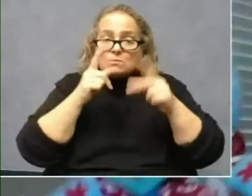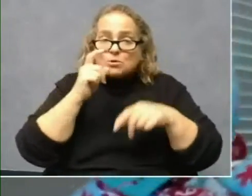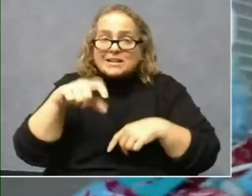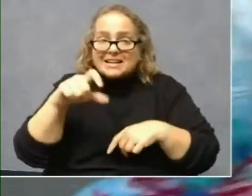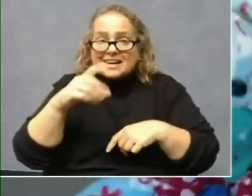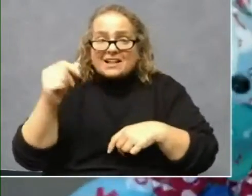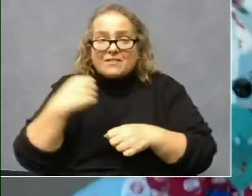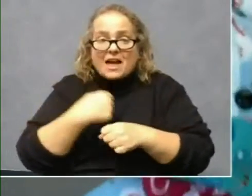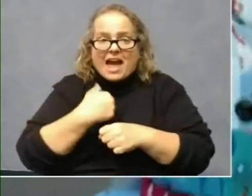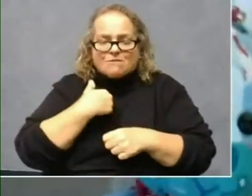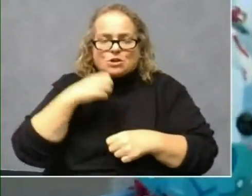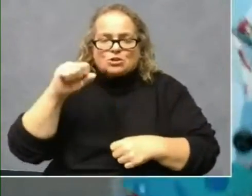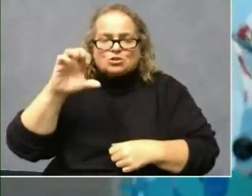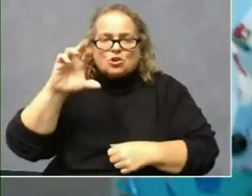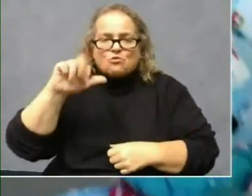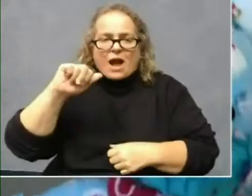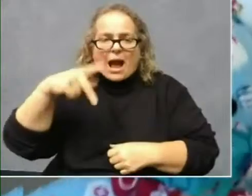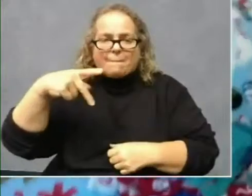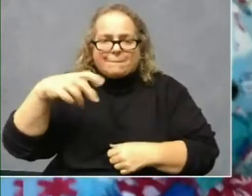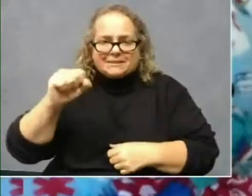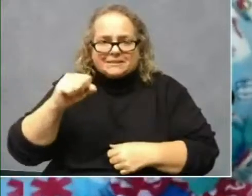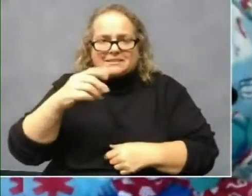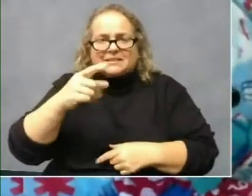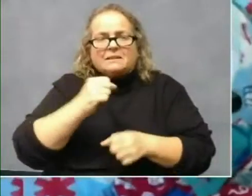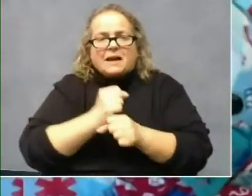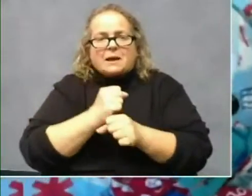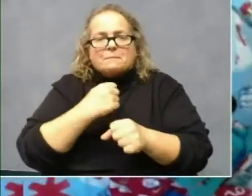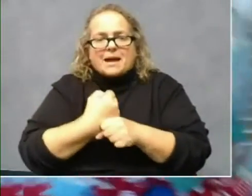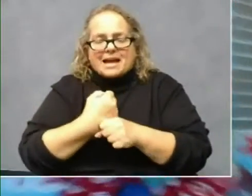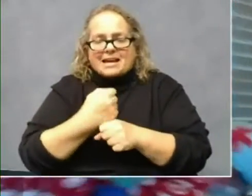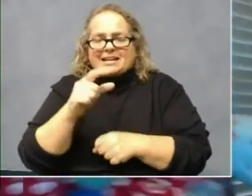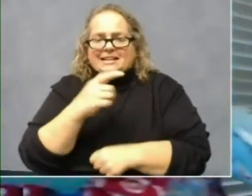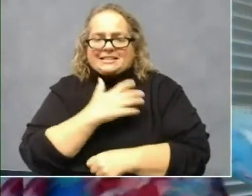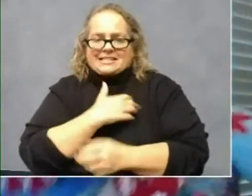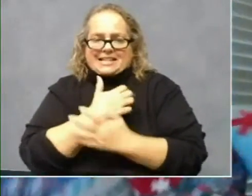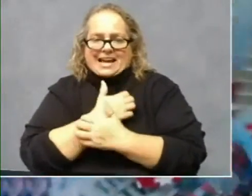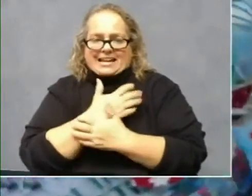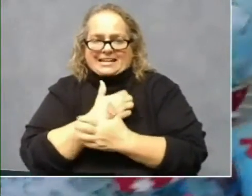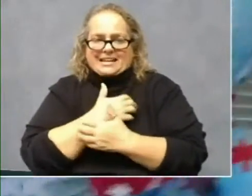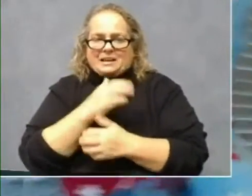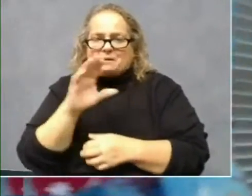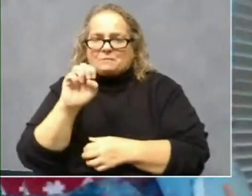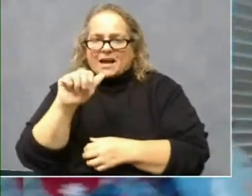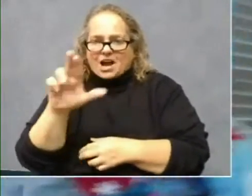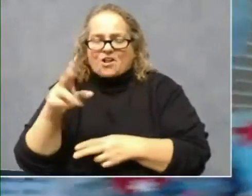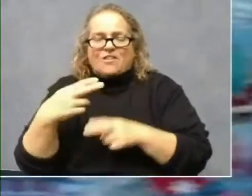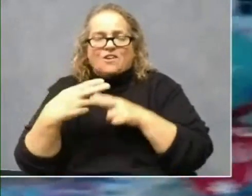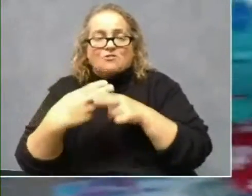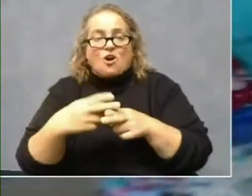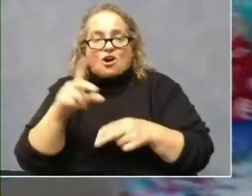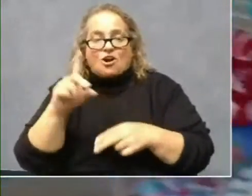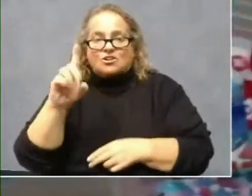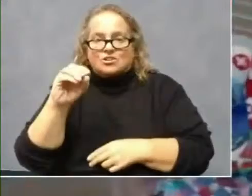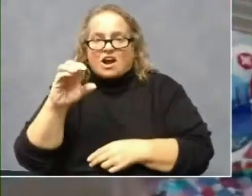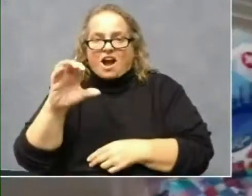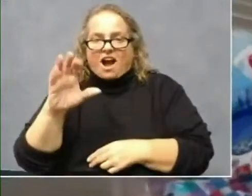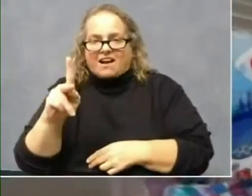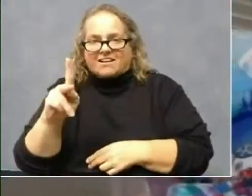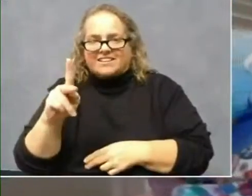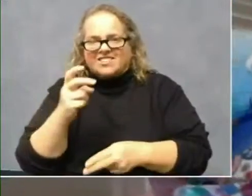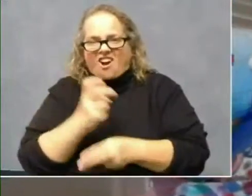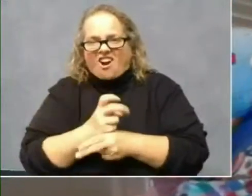scraps. And so they made a teddy bear that they called Doc. And if you can see, it's hard on this camera. Sorry, I'm trying to get it